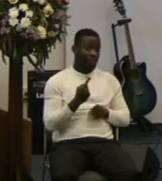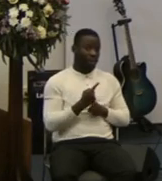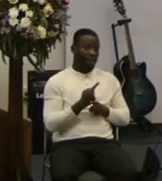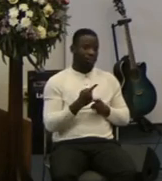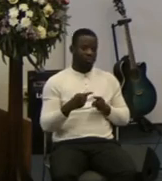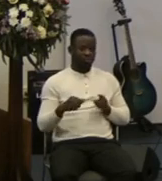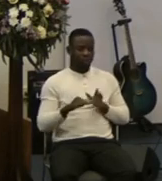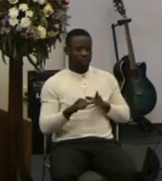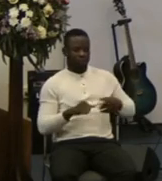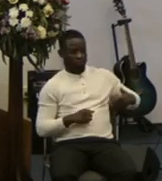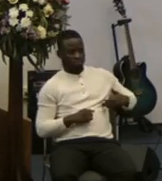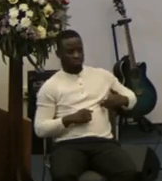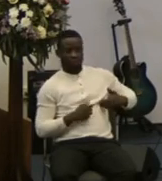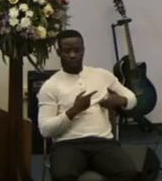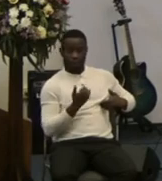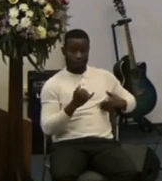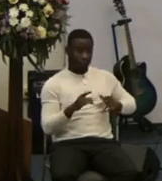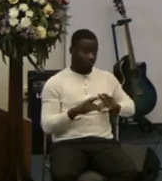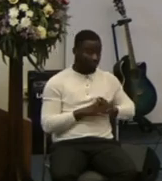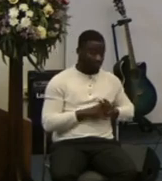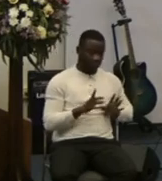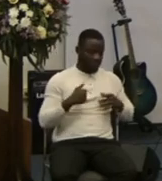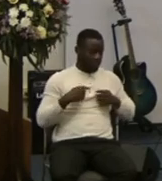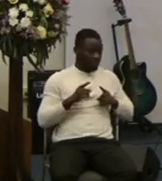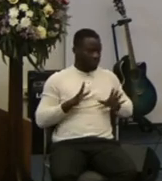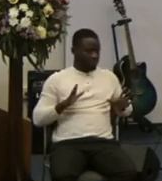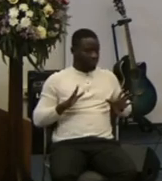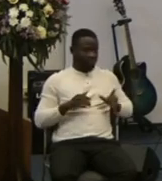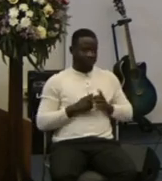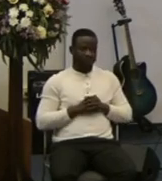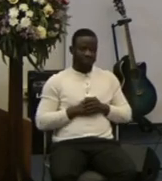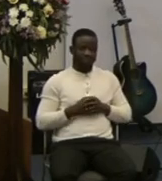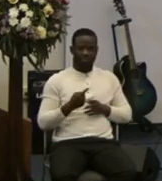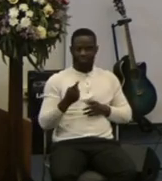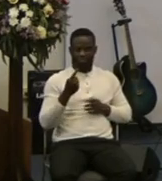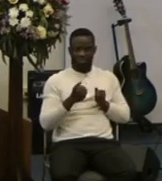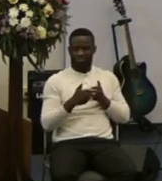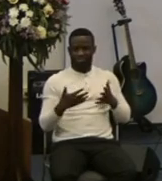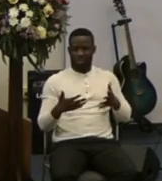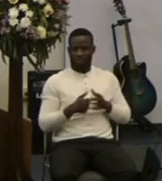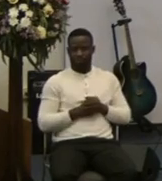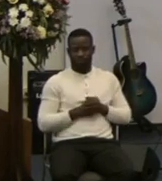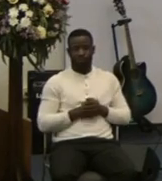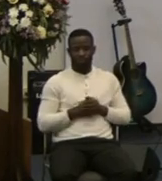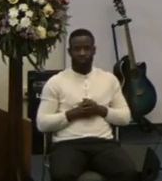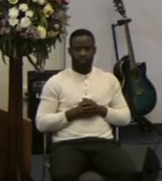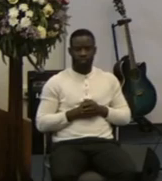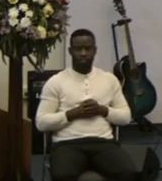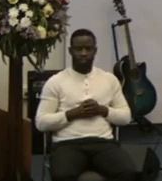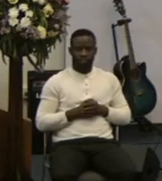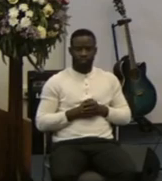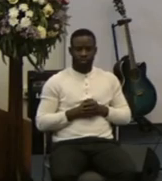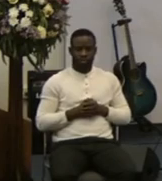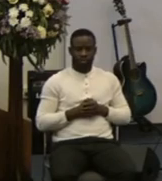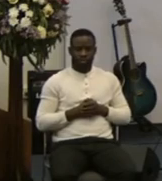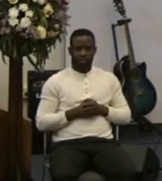his thorn in the flesh. I don't go with it at all. I think it's totally nonsensical. The fact